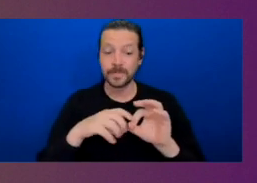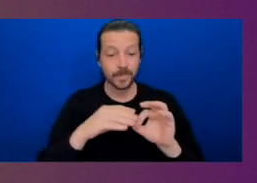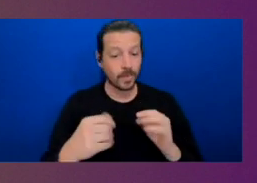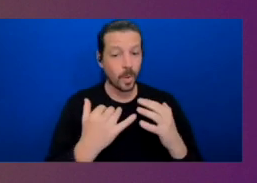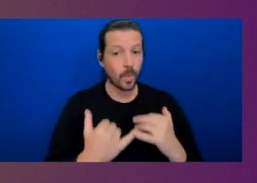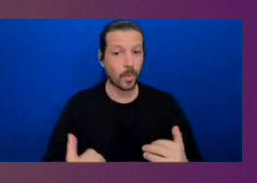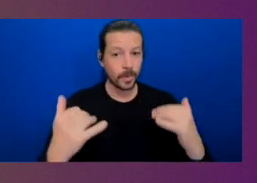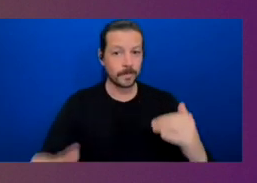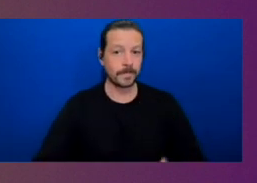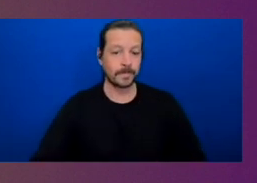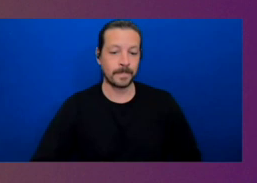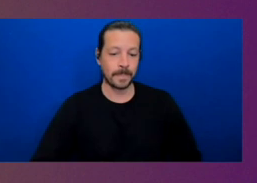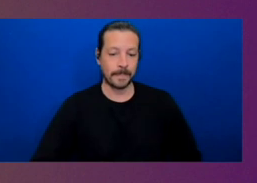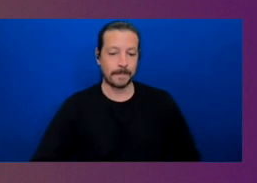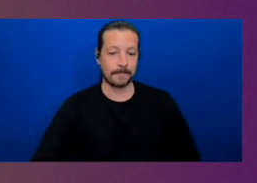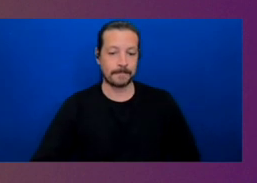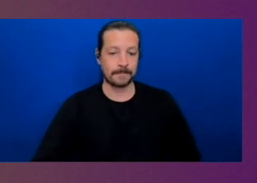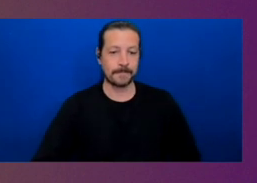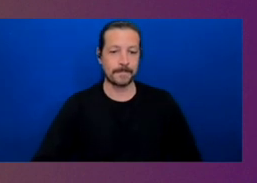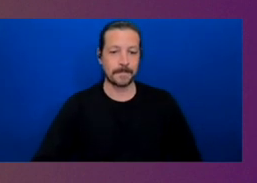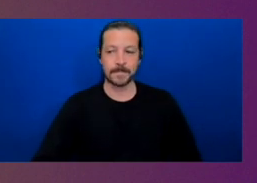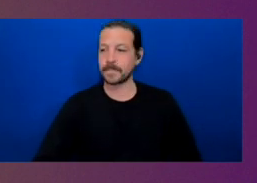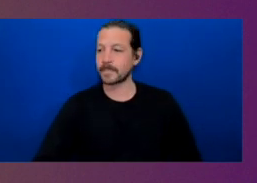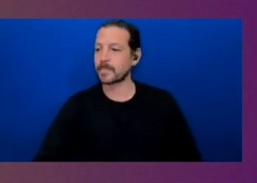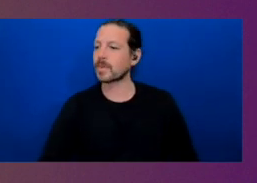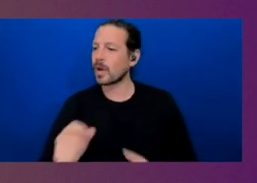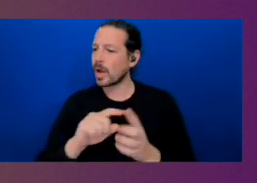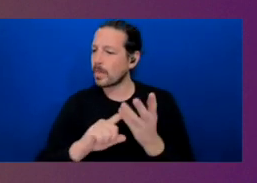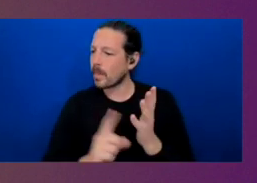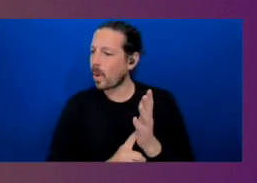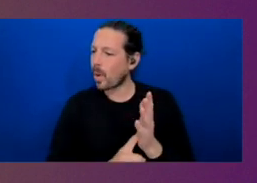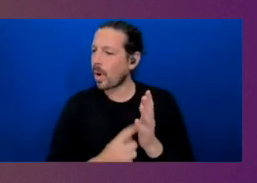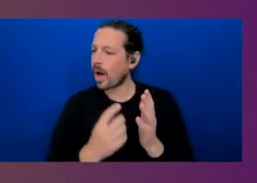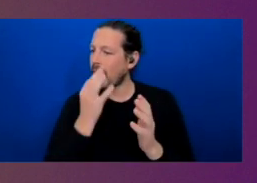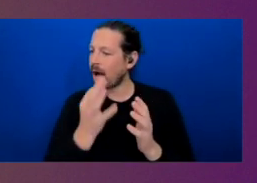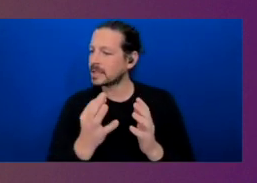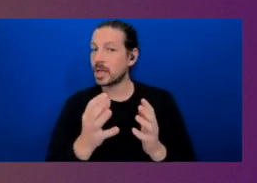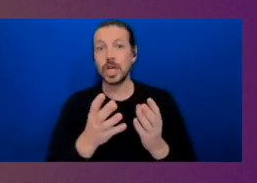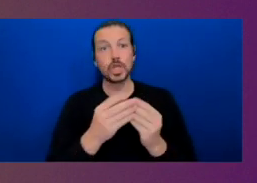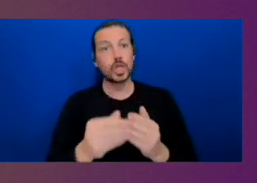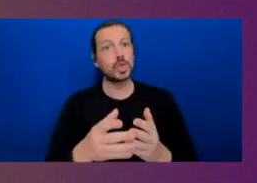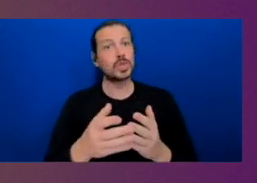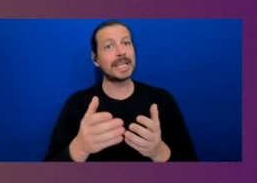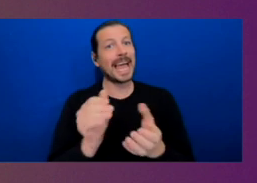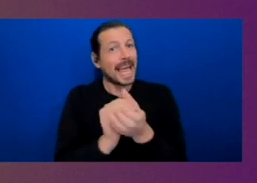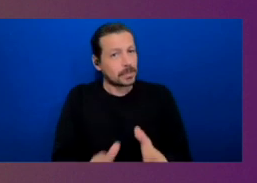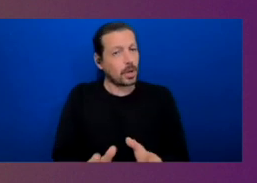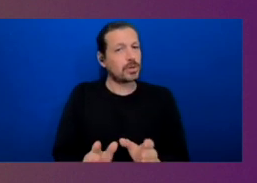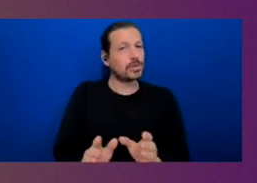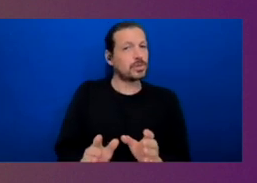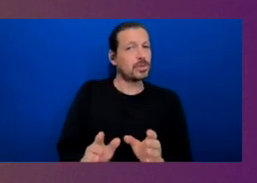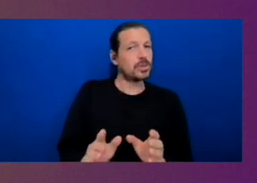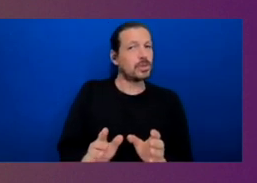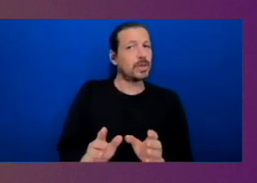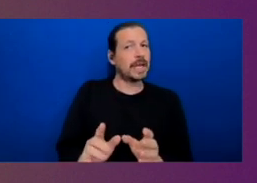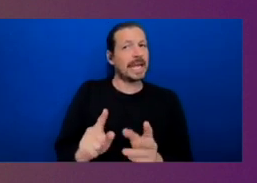audience. So Paul Warren has asked, to find solution experts, is working with a university that supports students with a